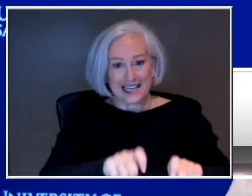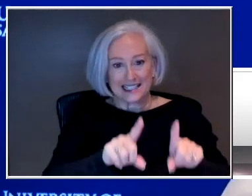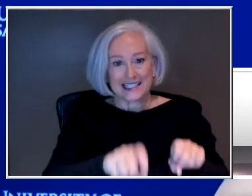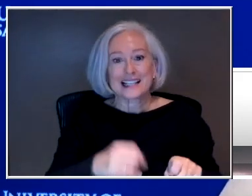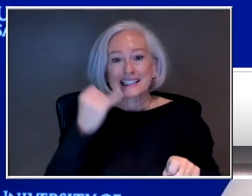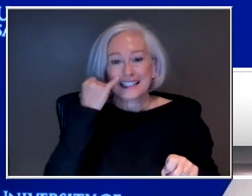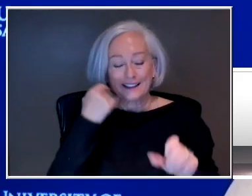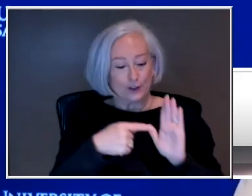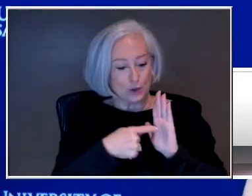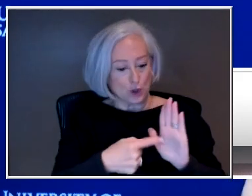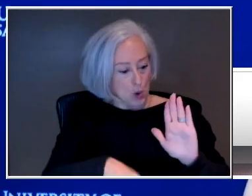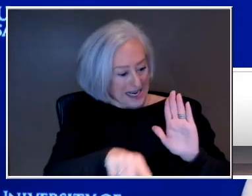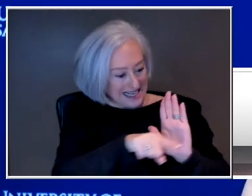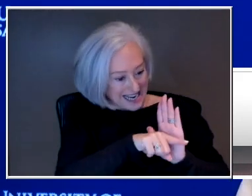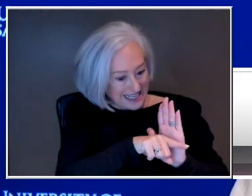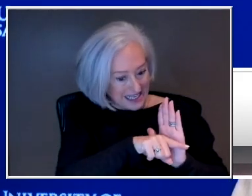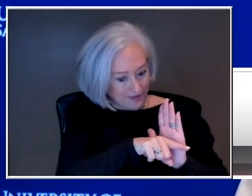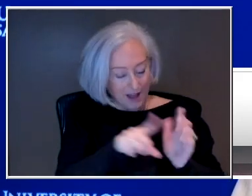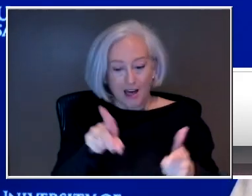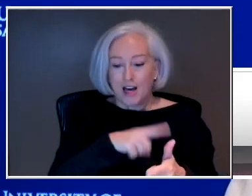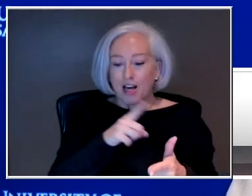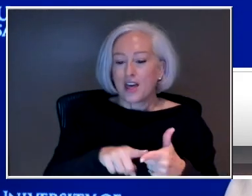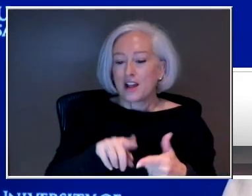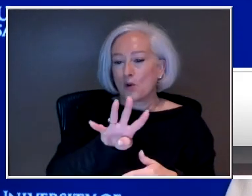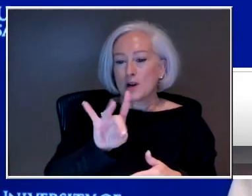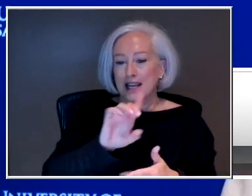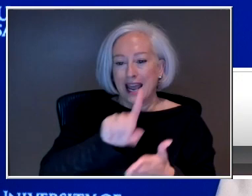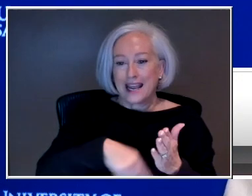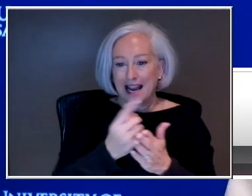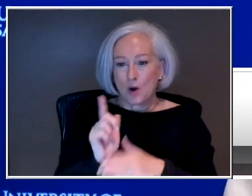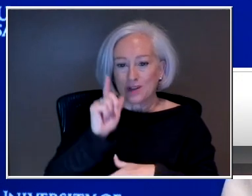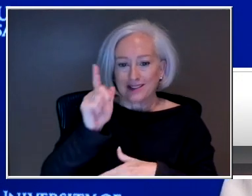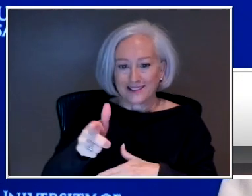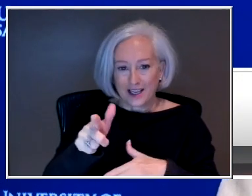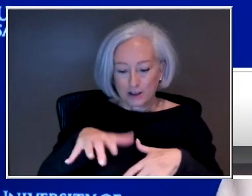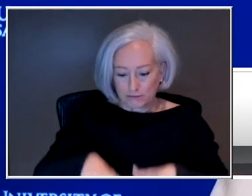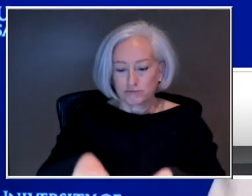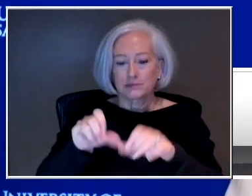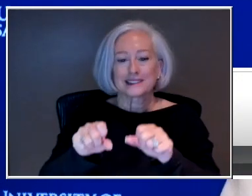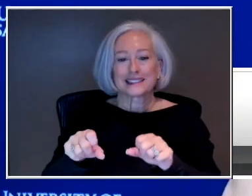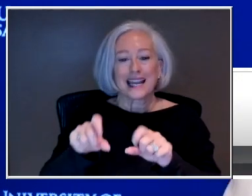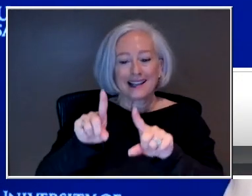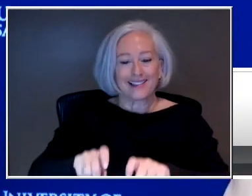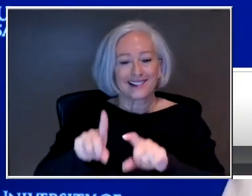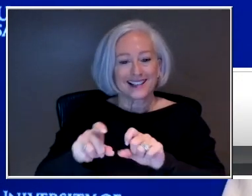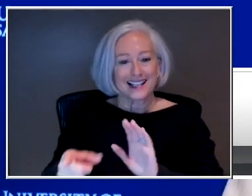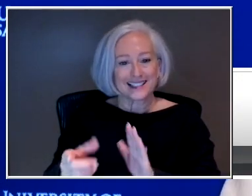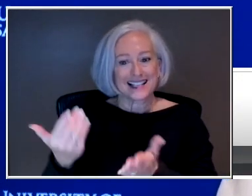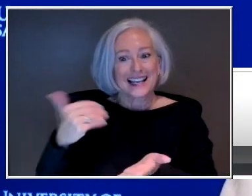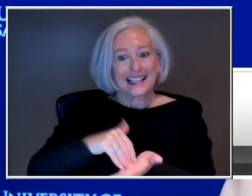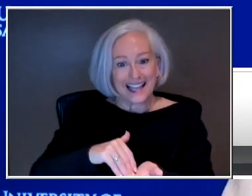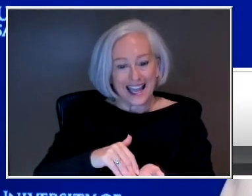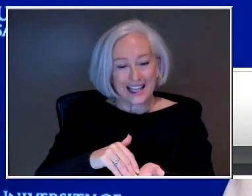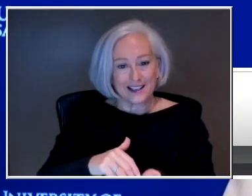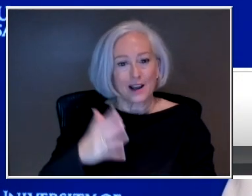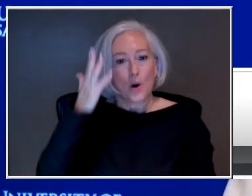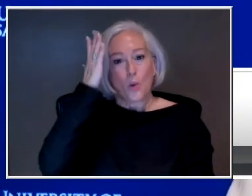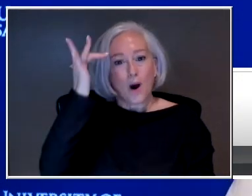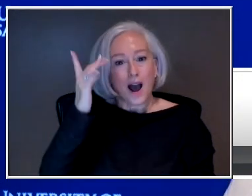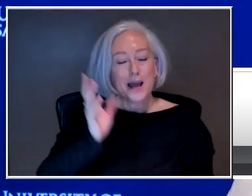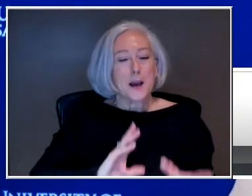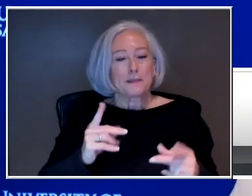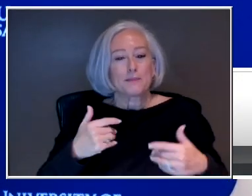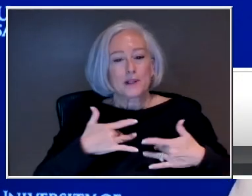next day or 48 hours later. So this really supports that. And the reason for this is people start to get symptoms now because they've